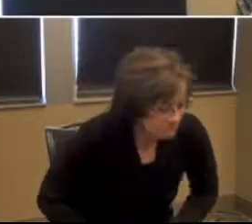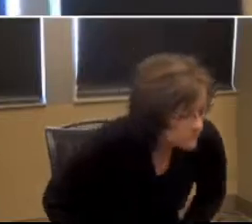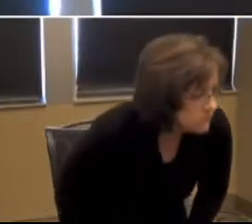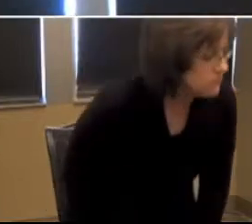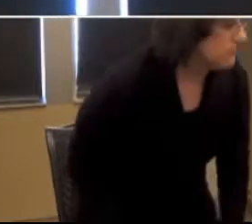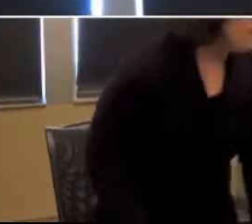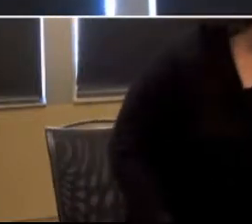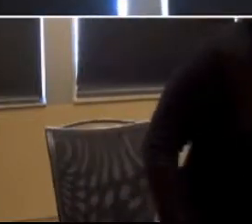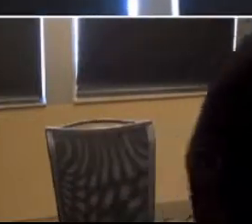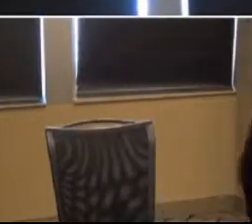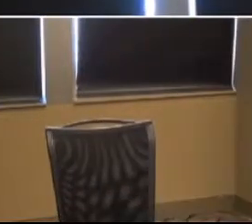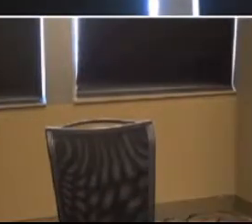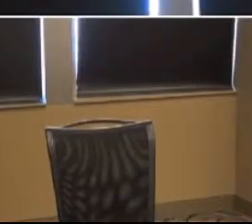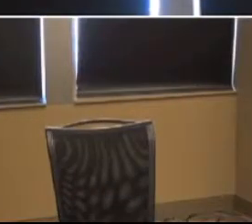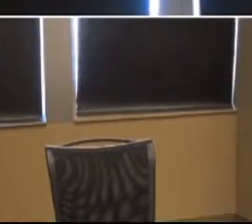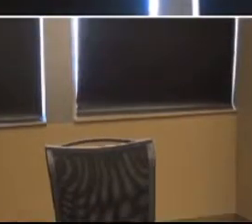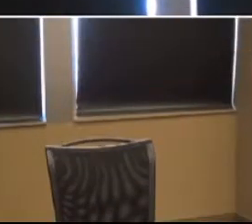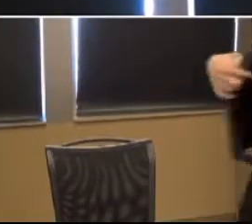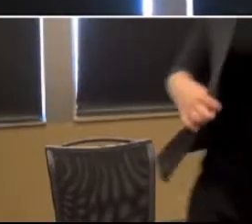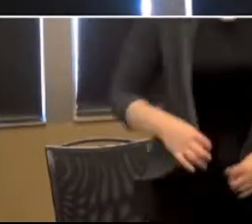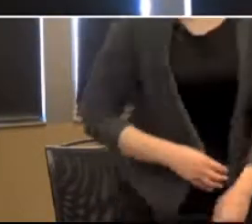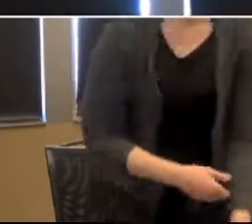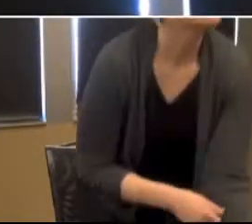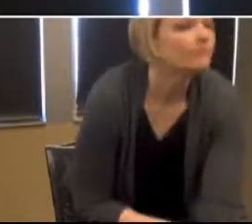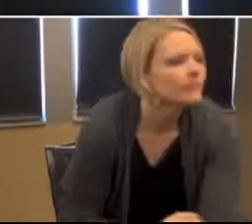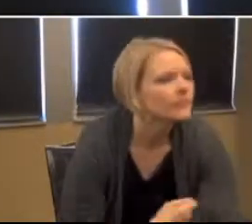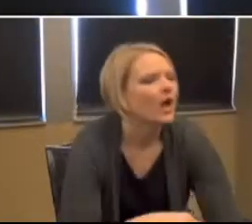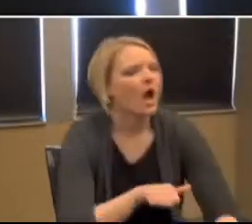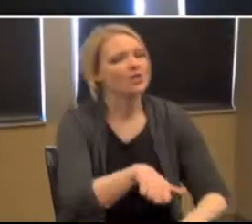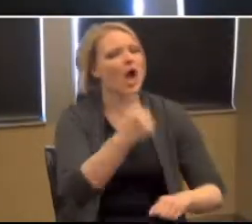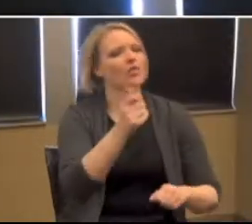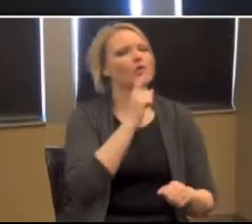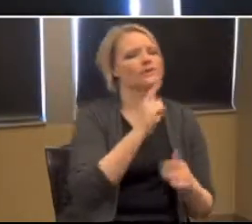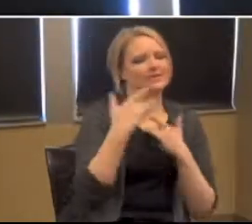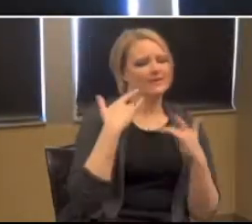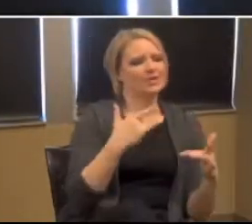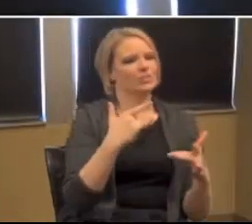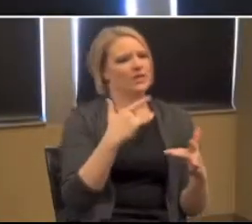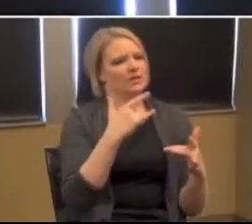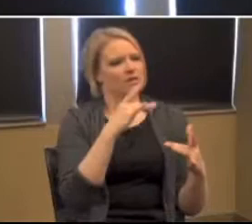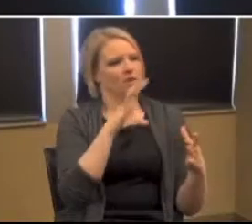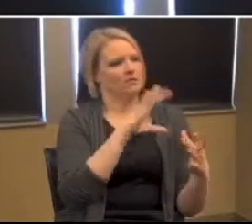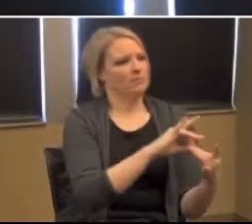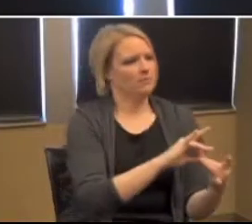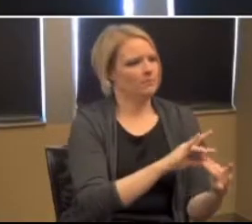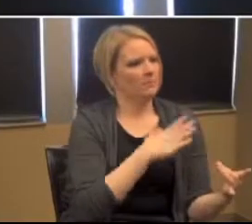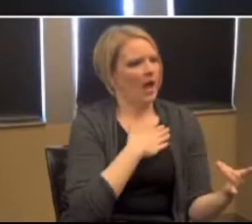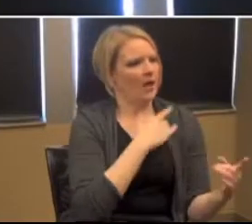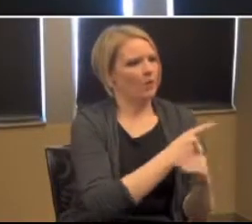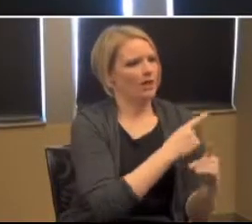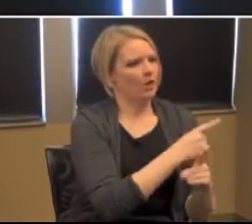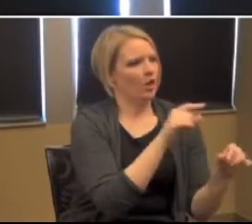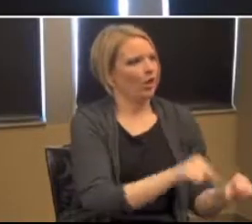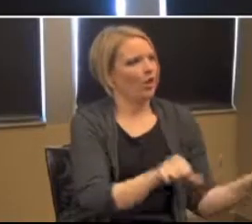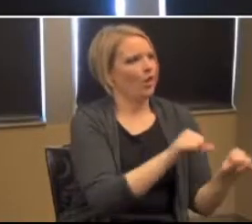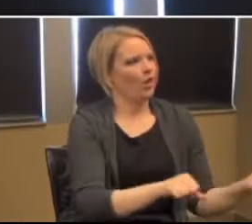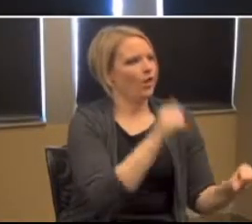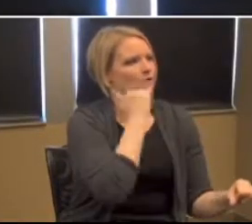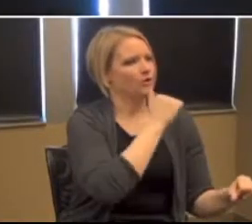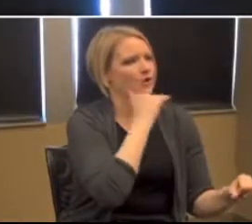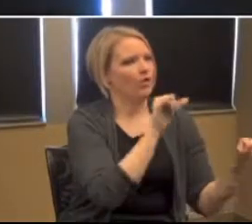Another characteristic would be tendency to become attached to routines, with the result of activities being difficult